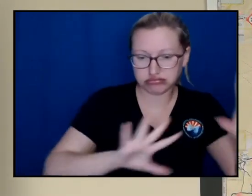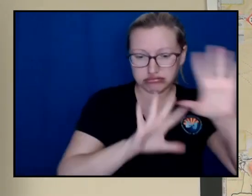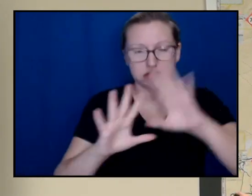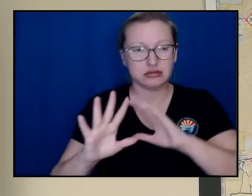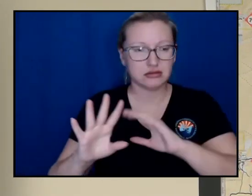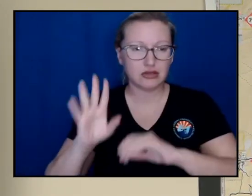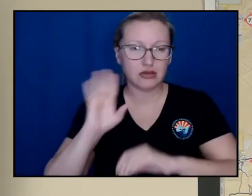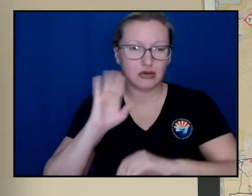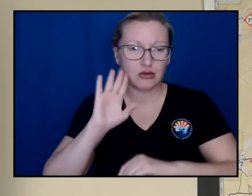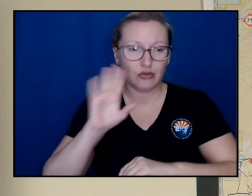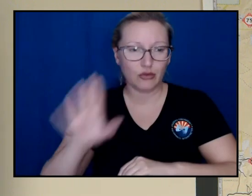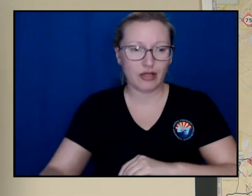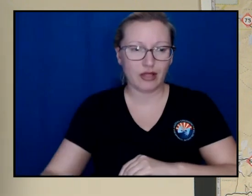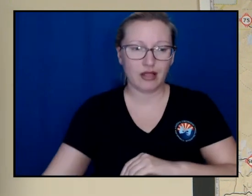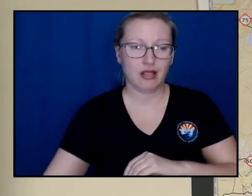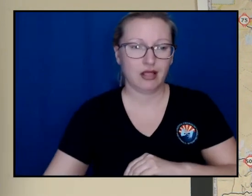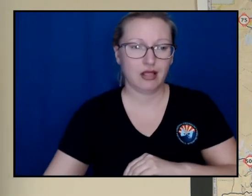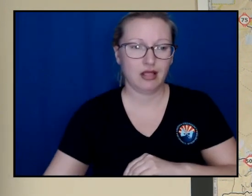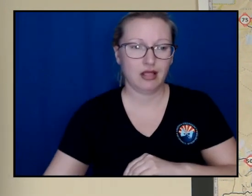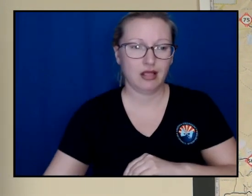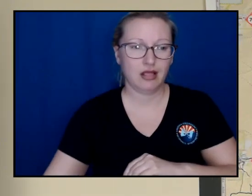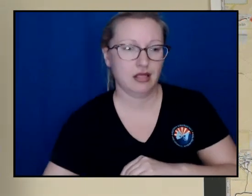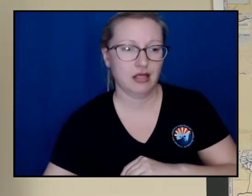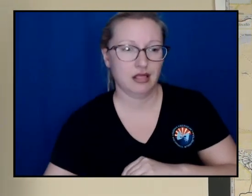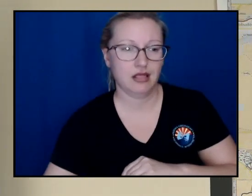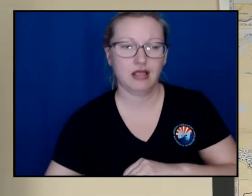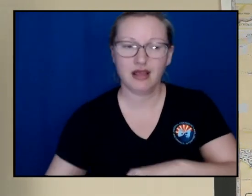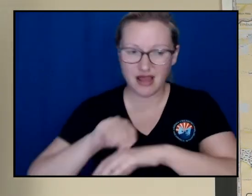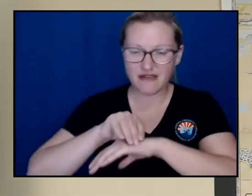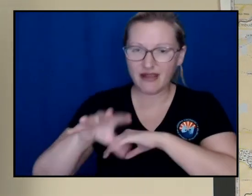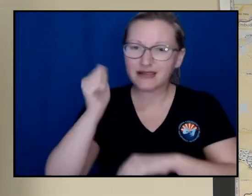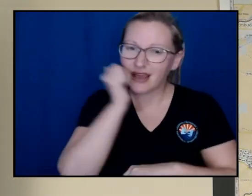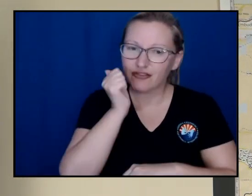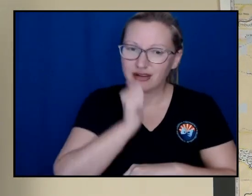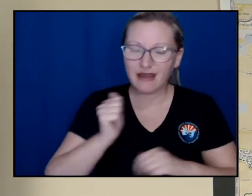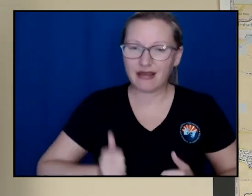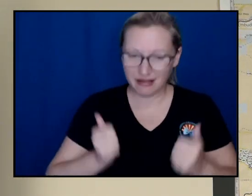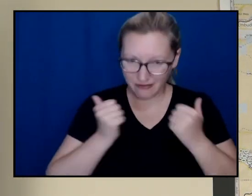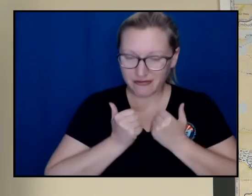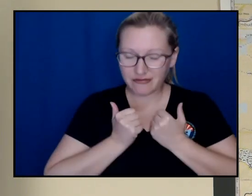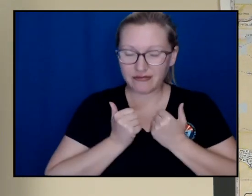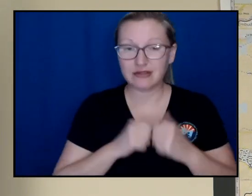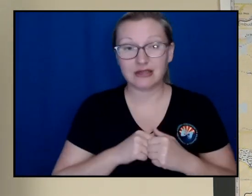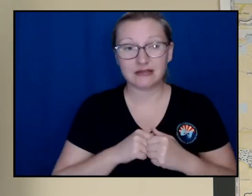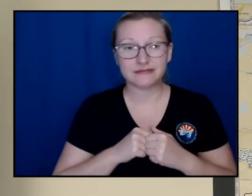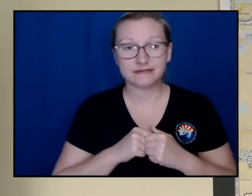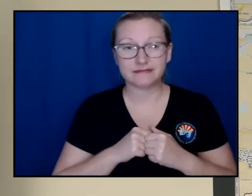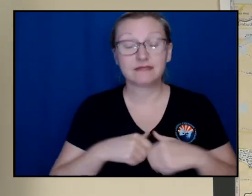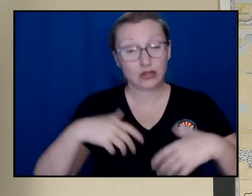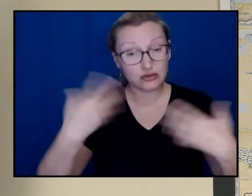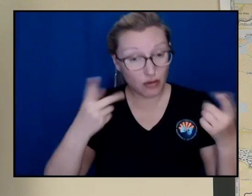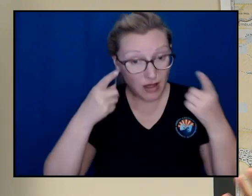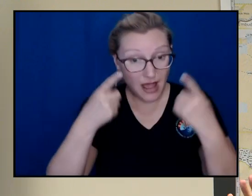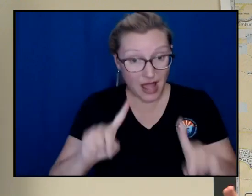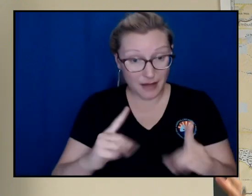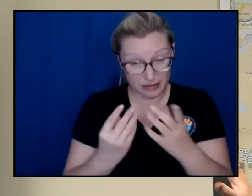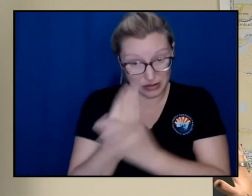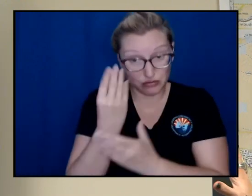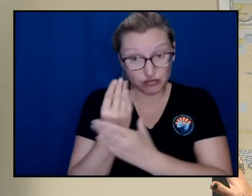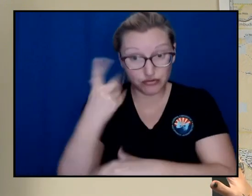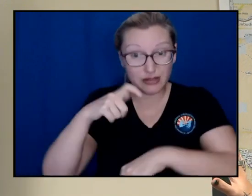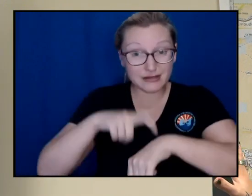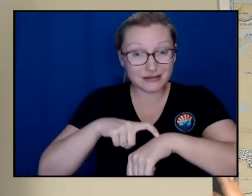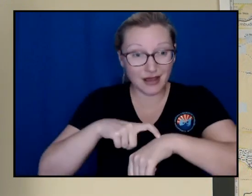it actually has played out into the scenario that we do have here. So in the spring, across the